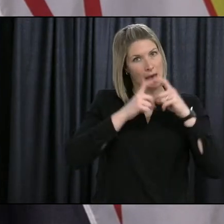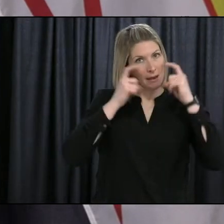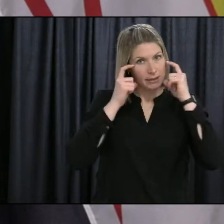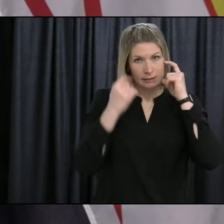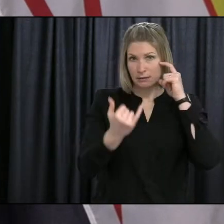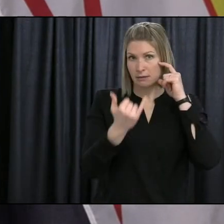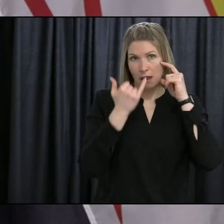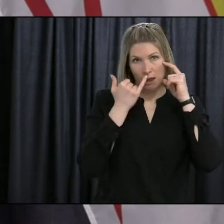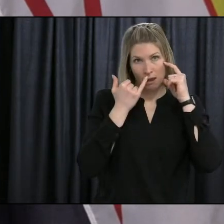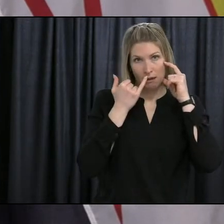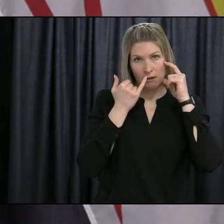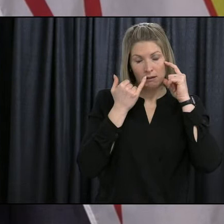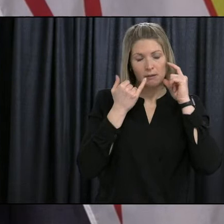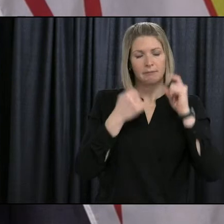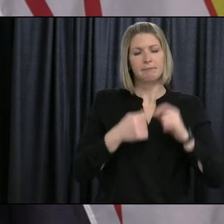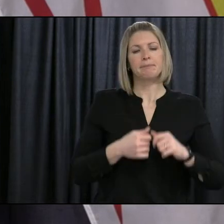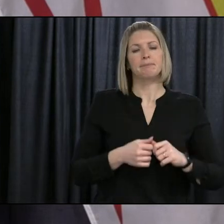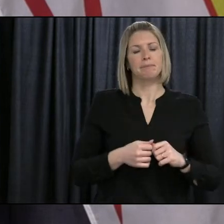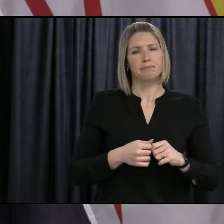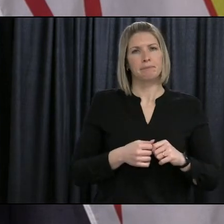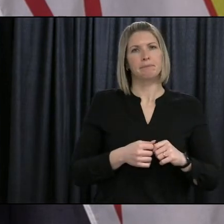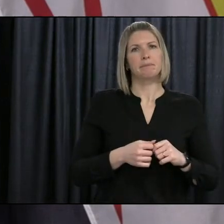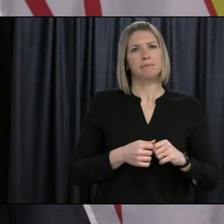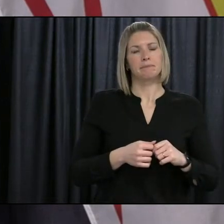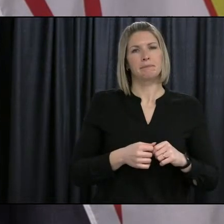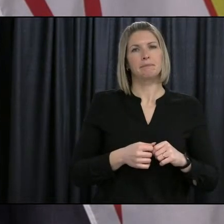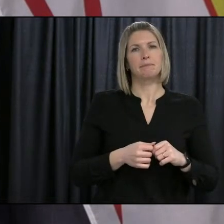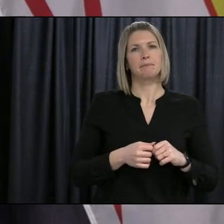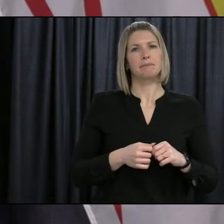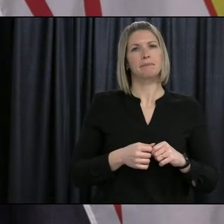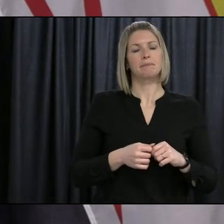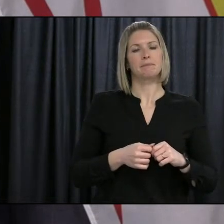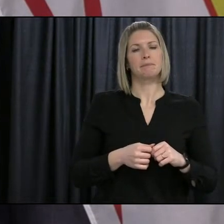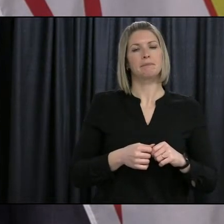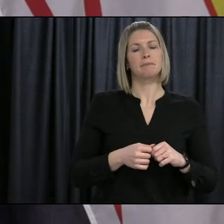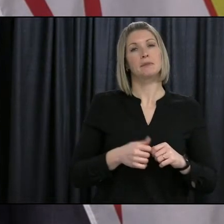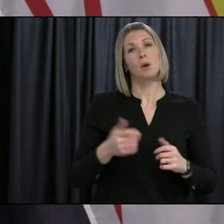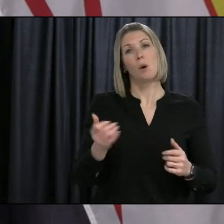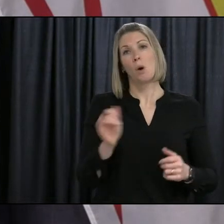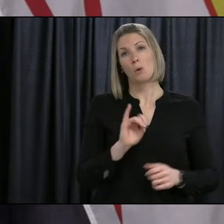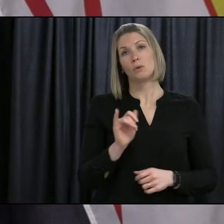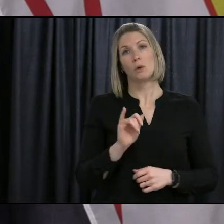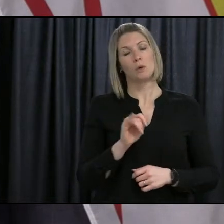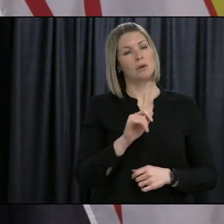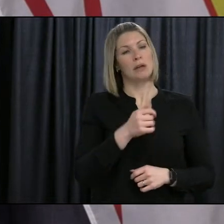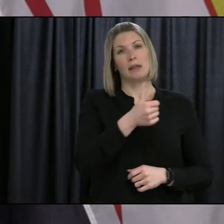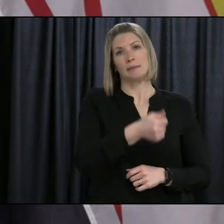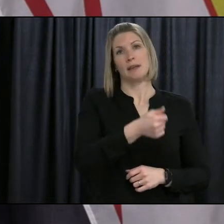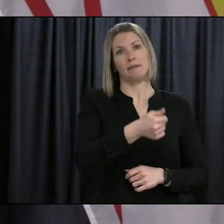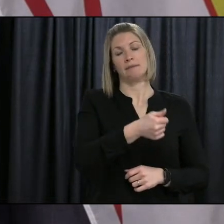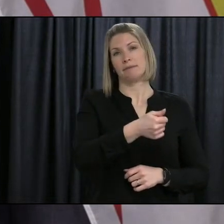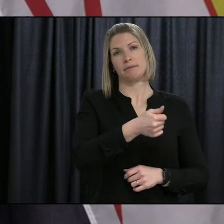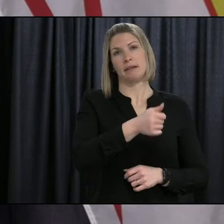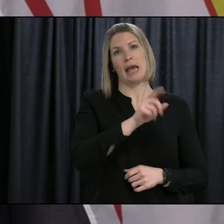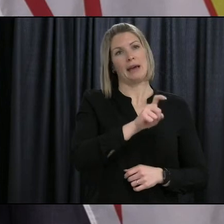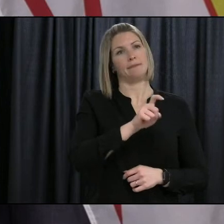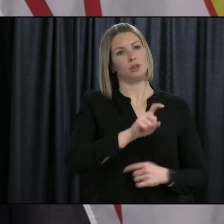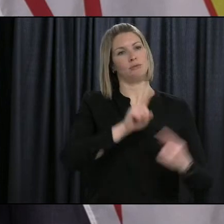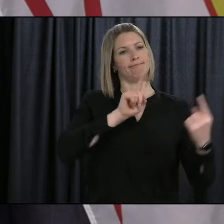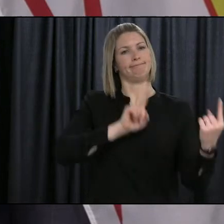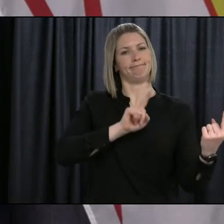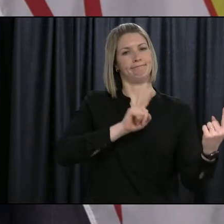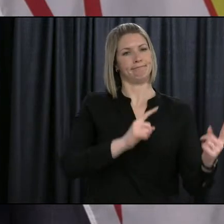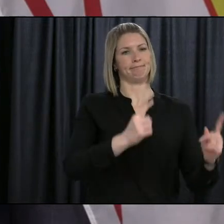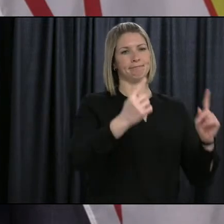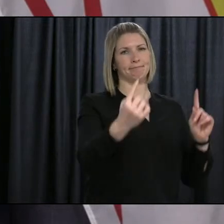mask rules, and they can't, they have to try to distance from their